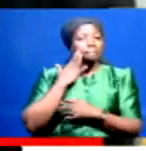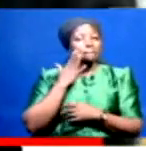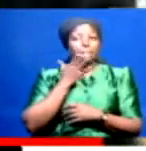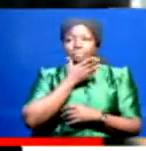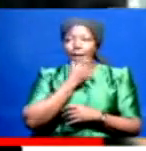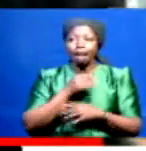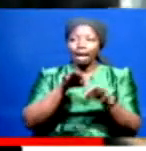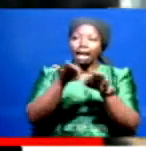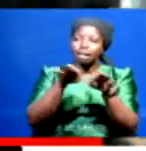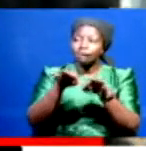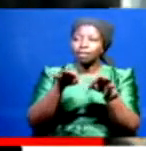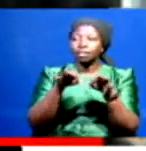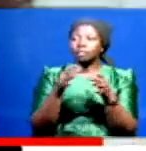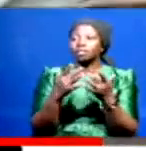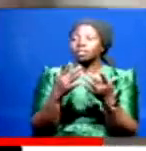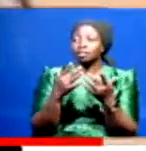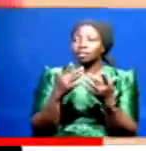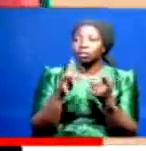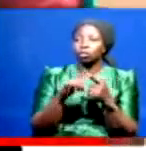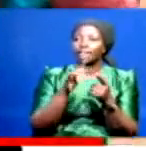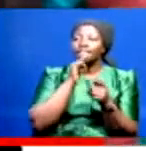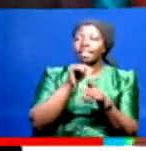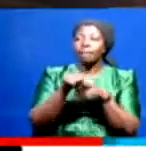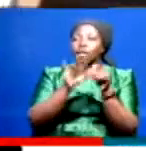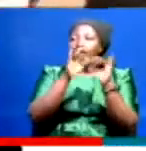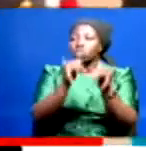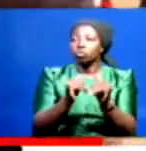his newly acquired religious knowledge.